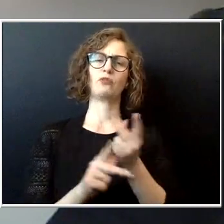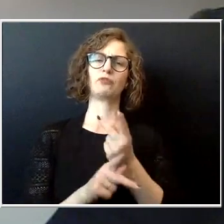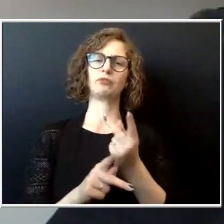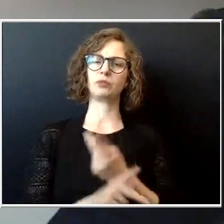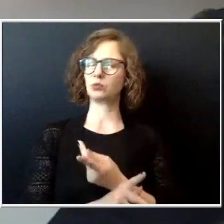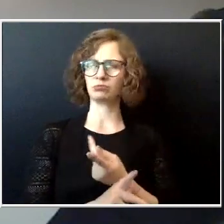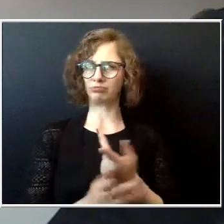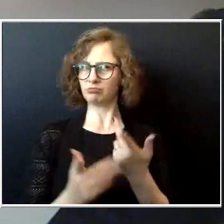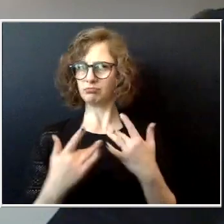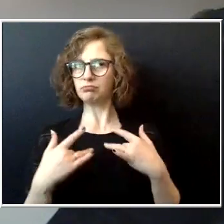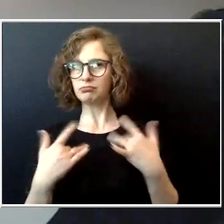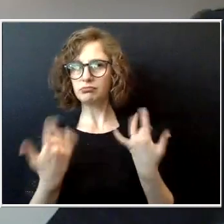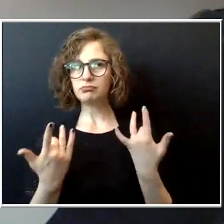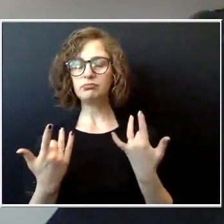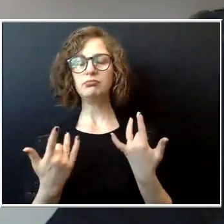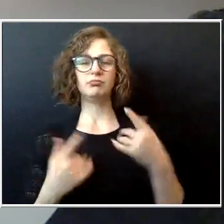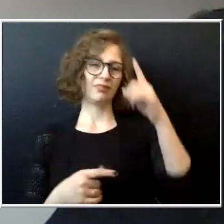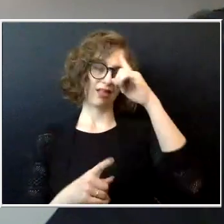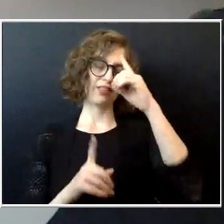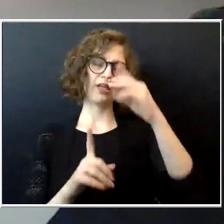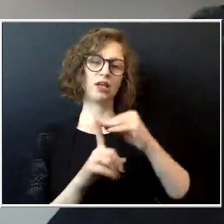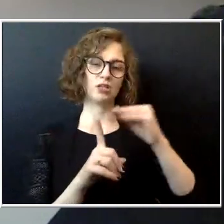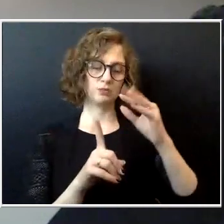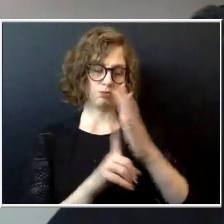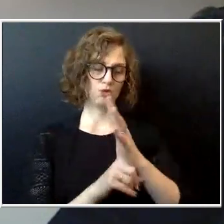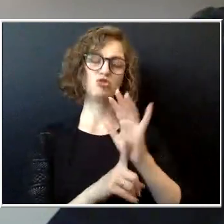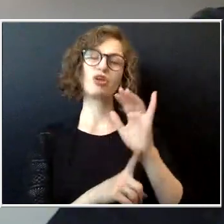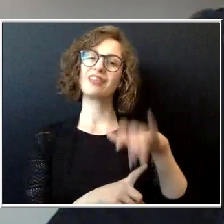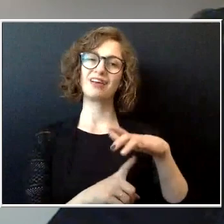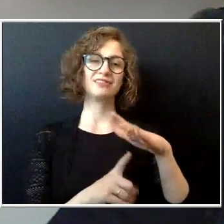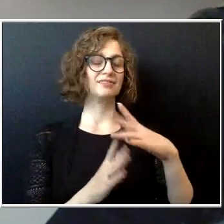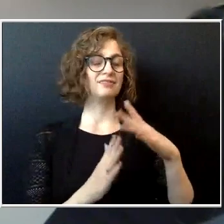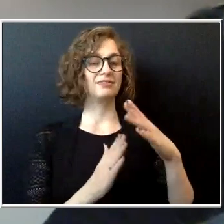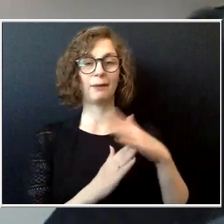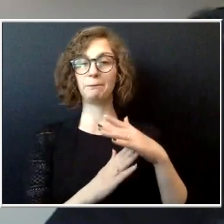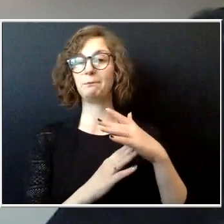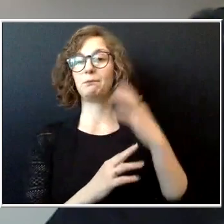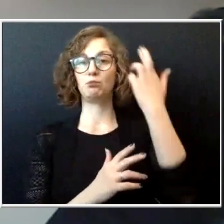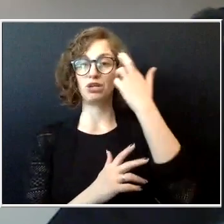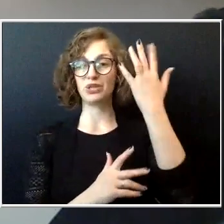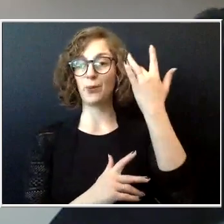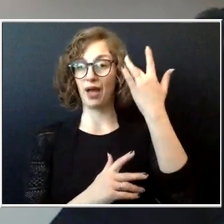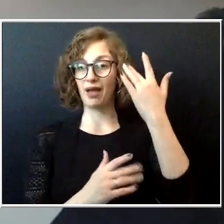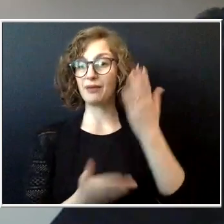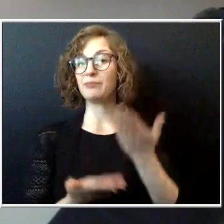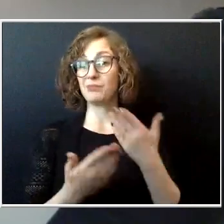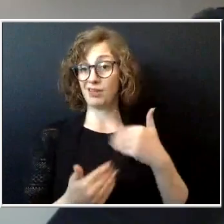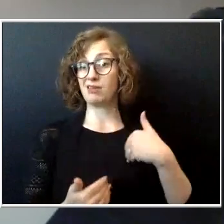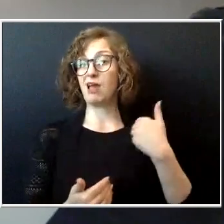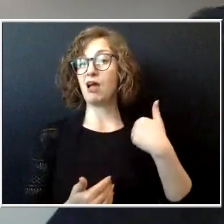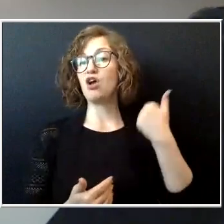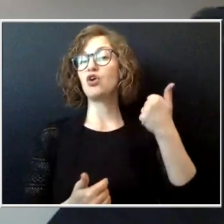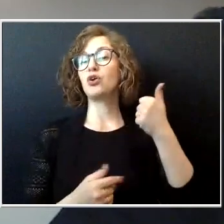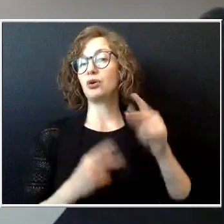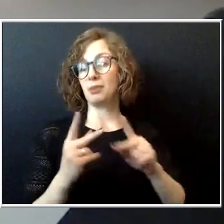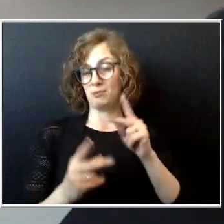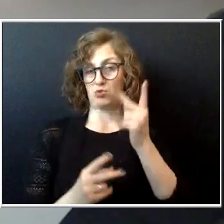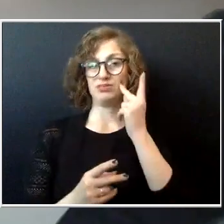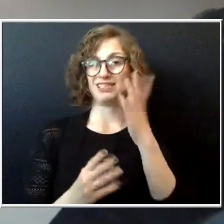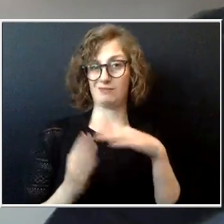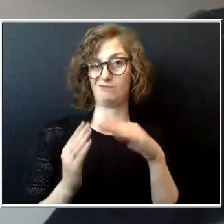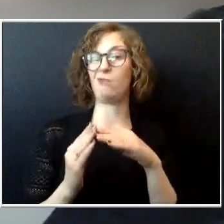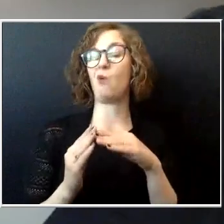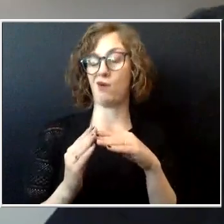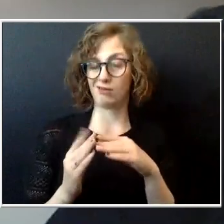And I think exposures is definitely at the top of the list right now. But it's something that's actively being